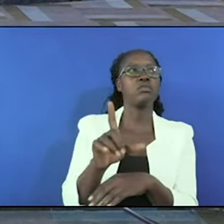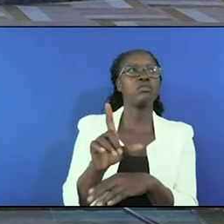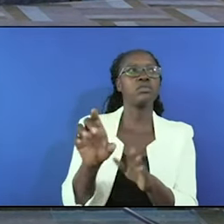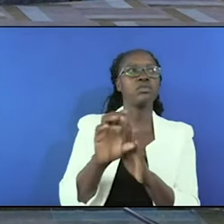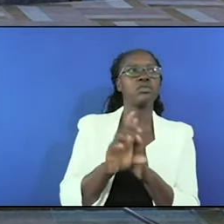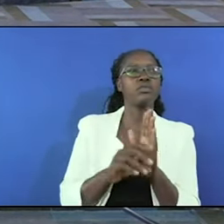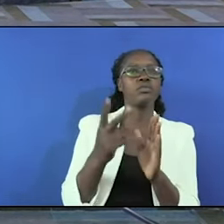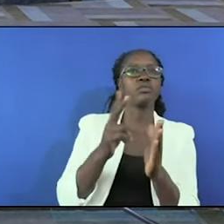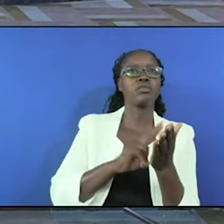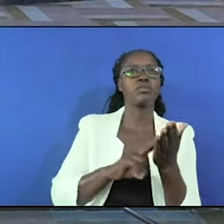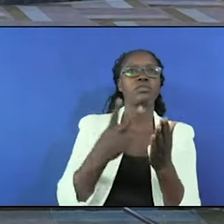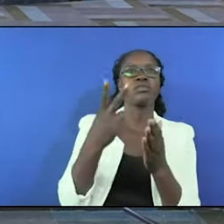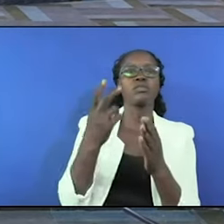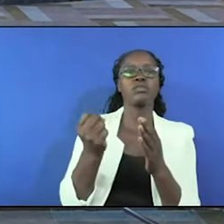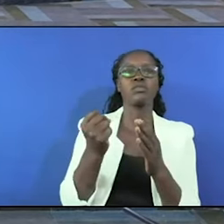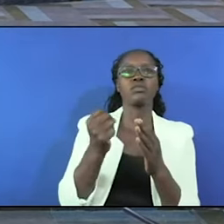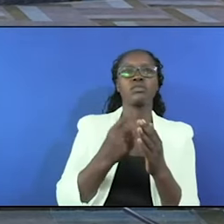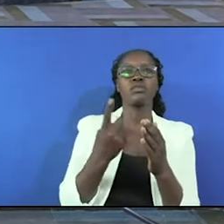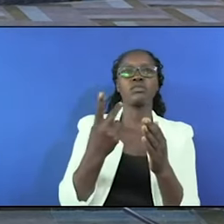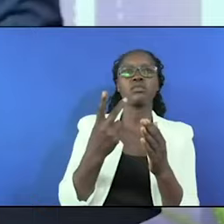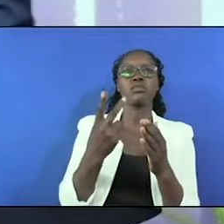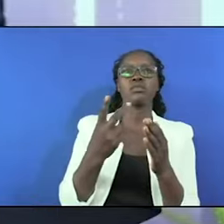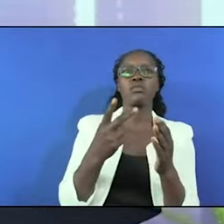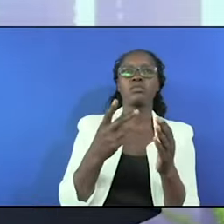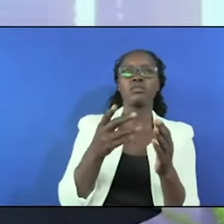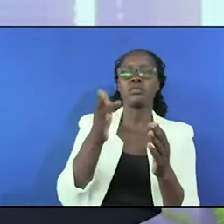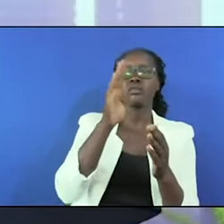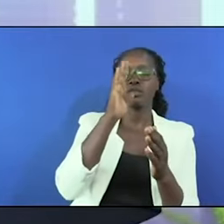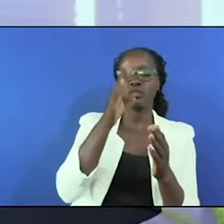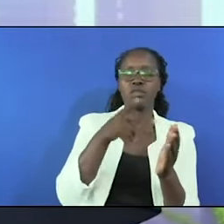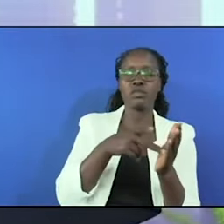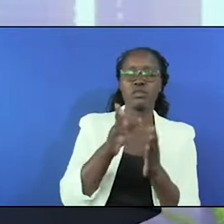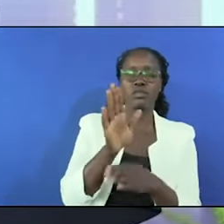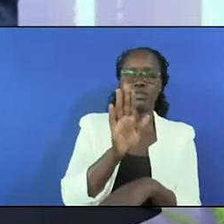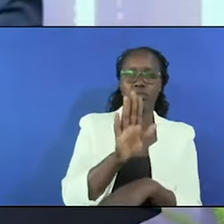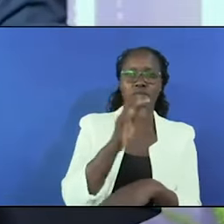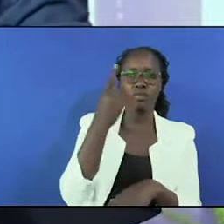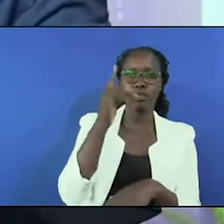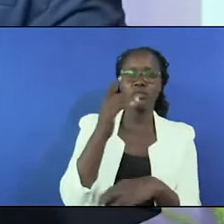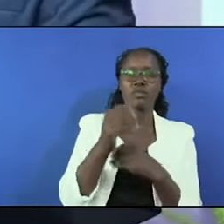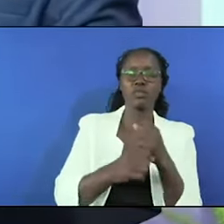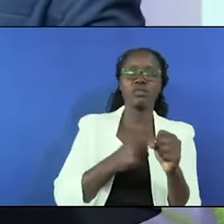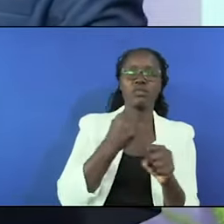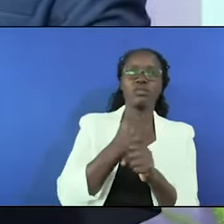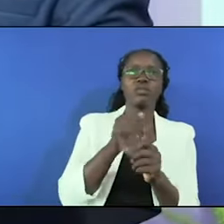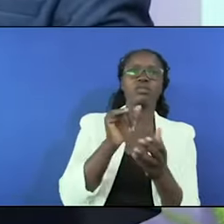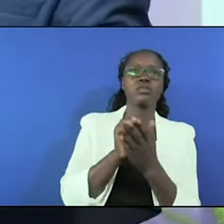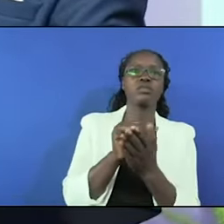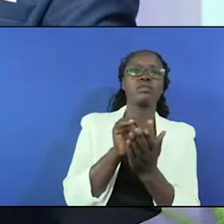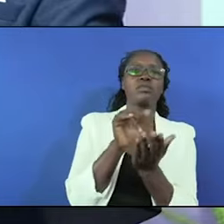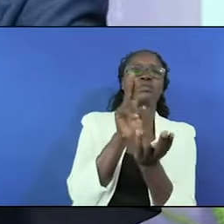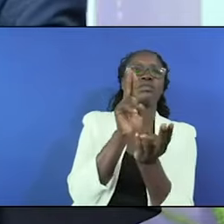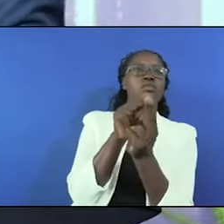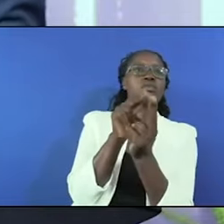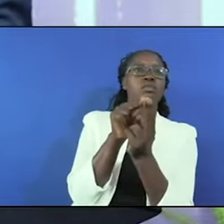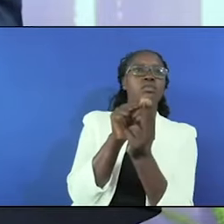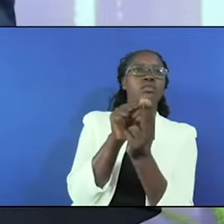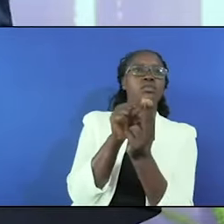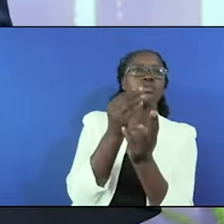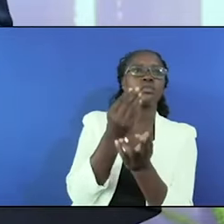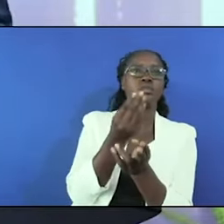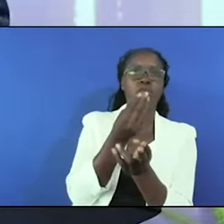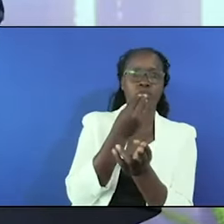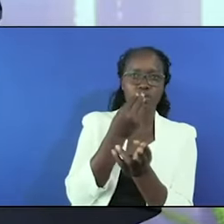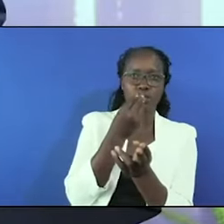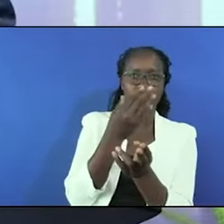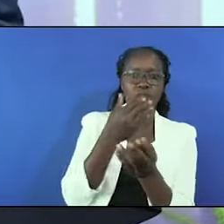2 verse 25 and 26, the Bible says, I will repay for the years that the swarming locust